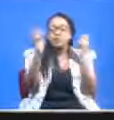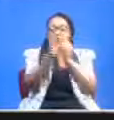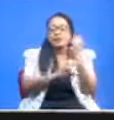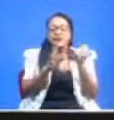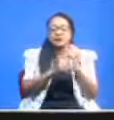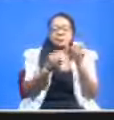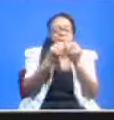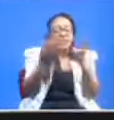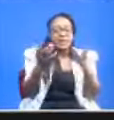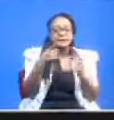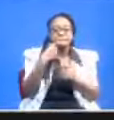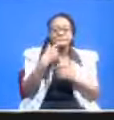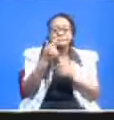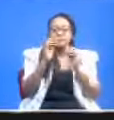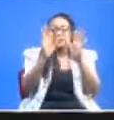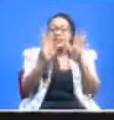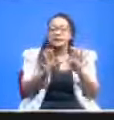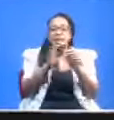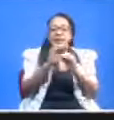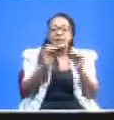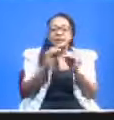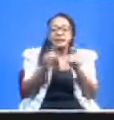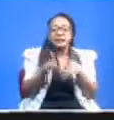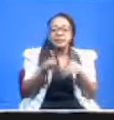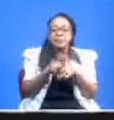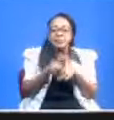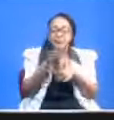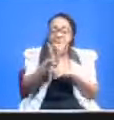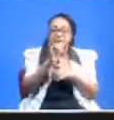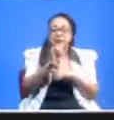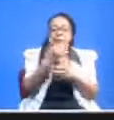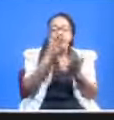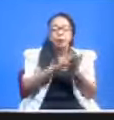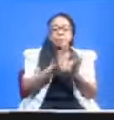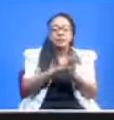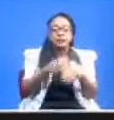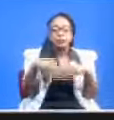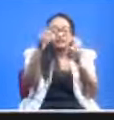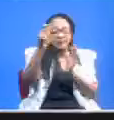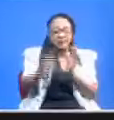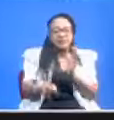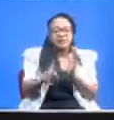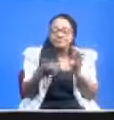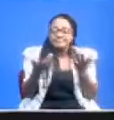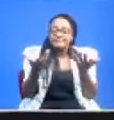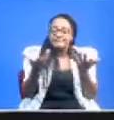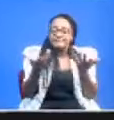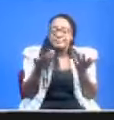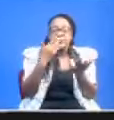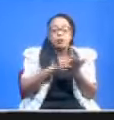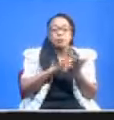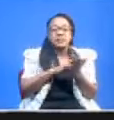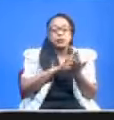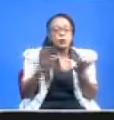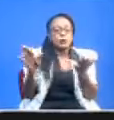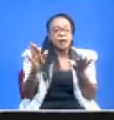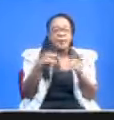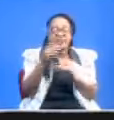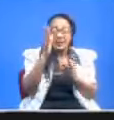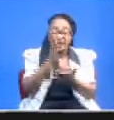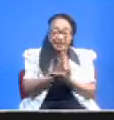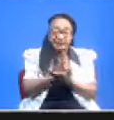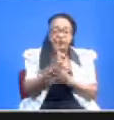decried as being unnecessary and unlawful. Promises to deliver justice are still just that, promises, while the reality